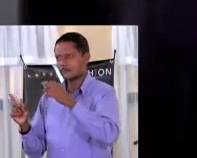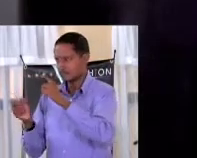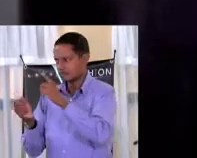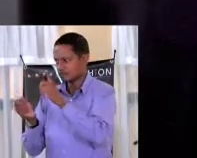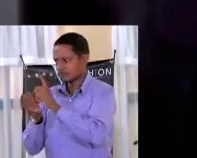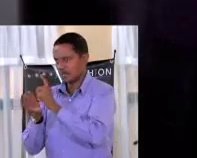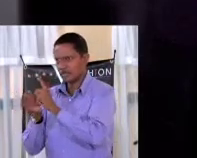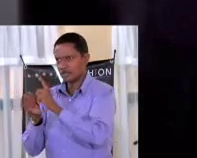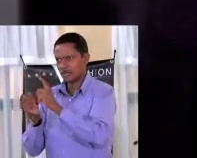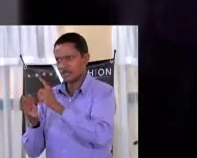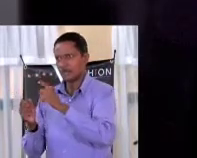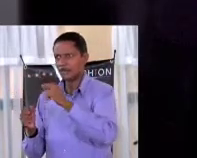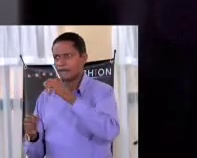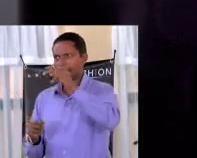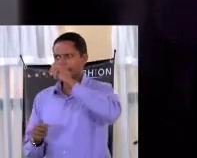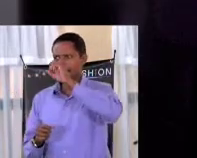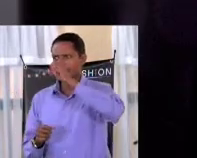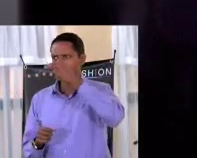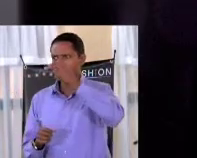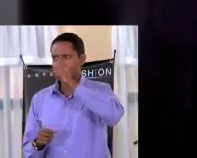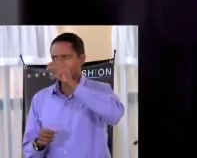them in ugly terms.